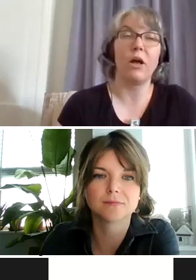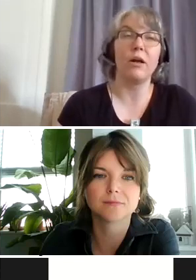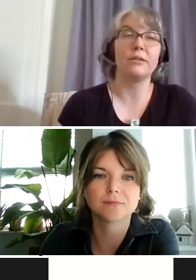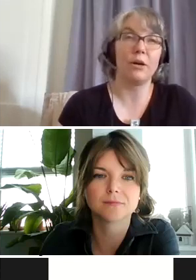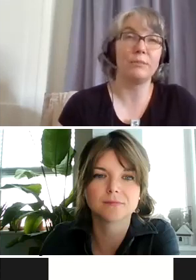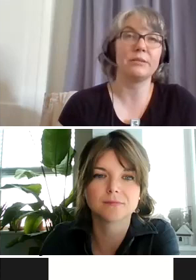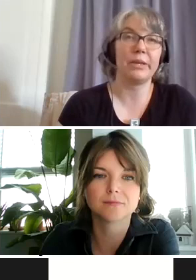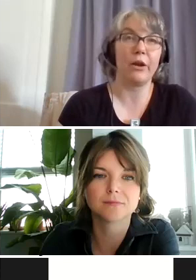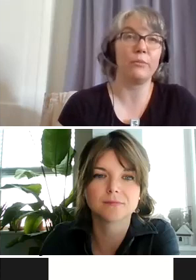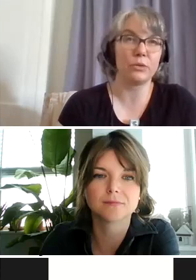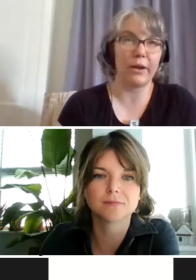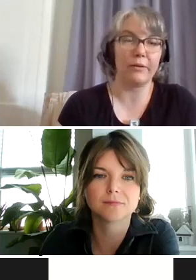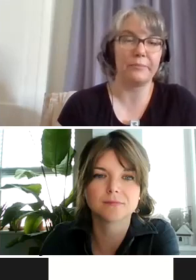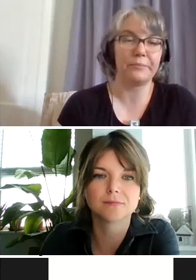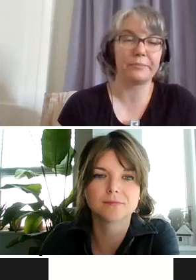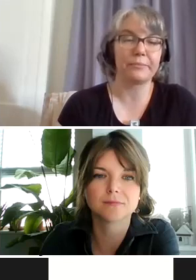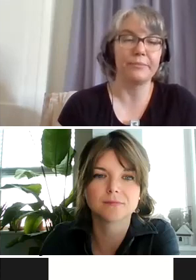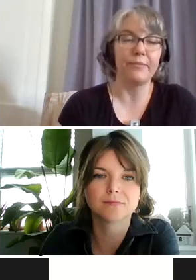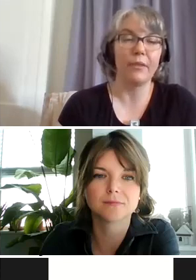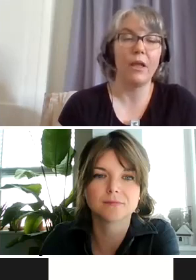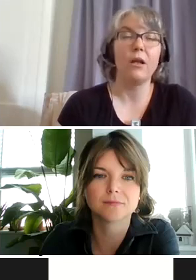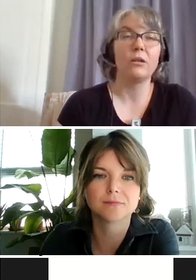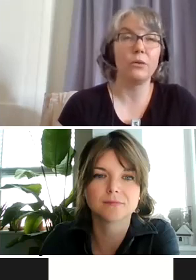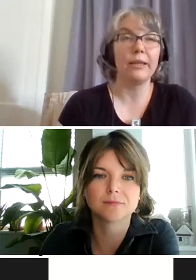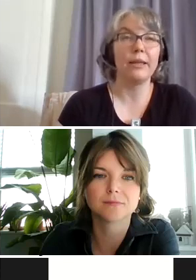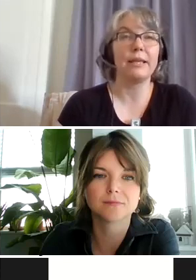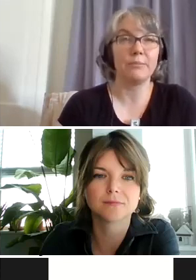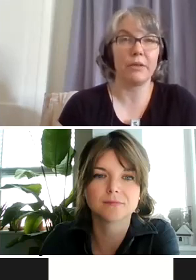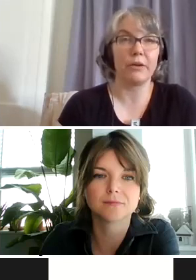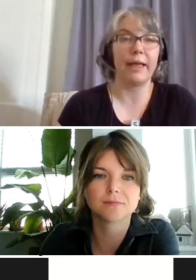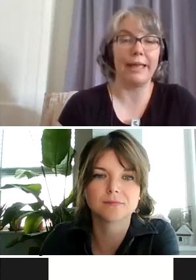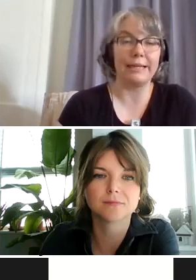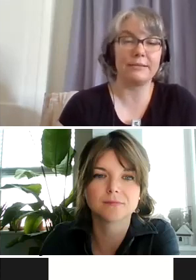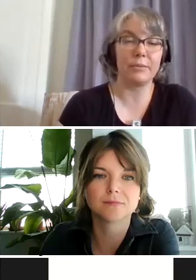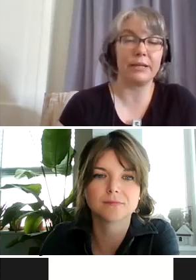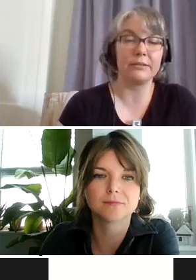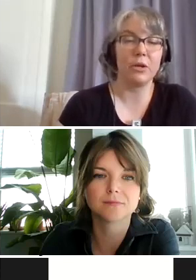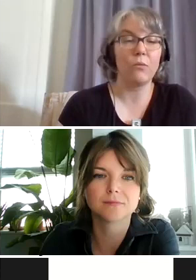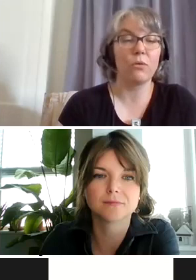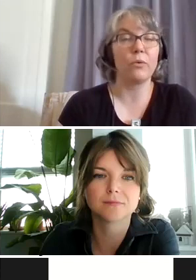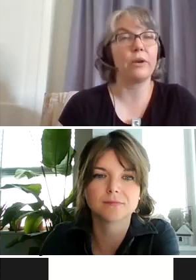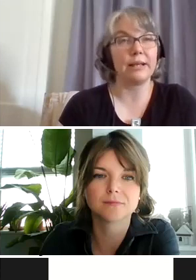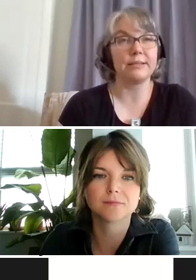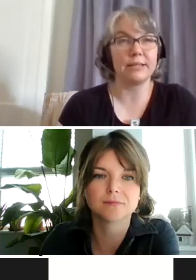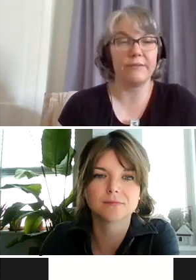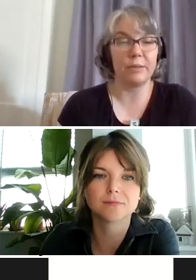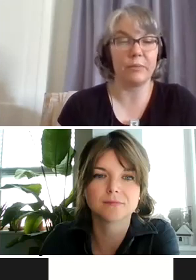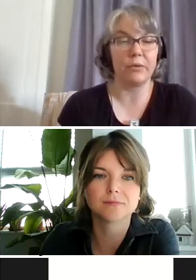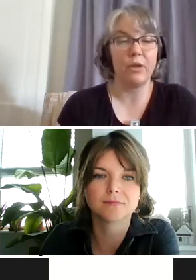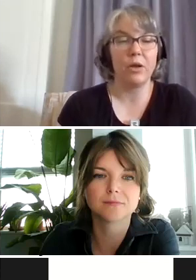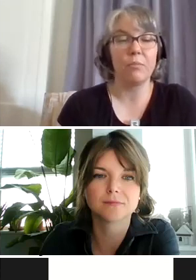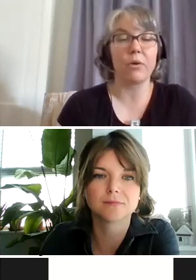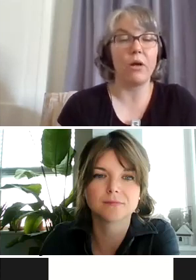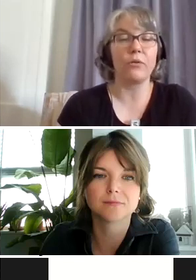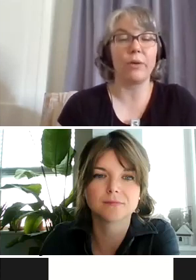named Claude Thomas Pierre Matoire. Louis, his mother, and his siblings were born as enslaved